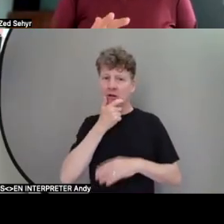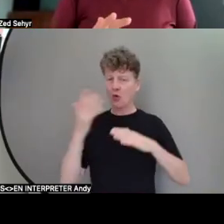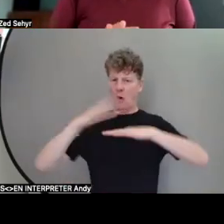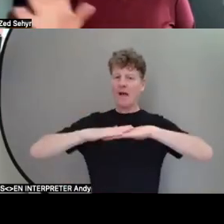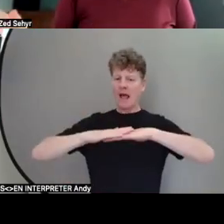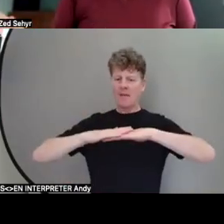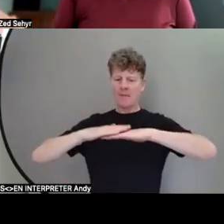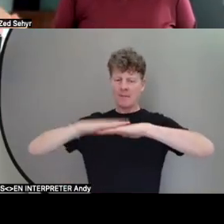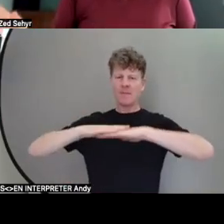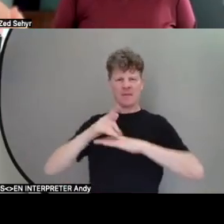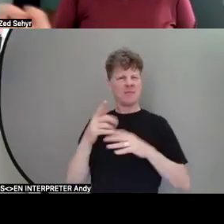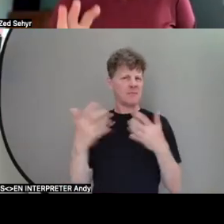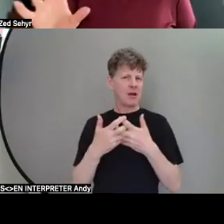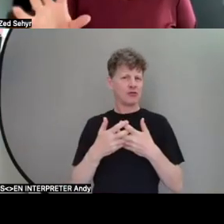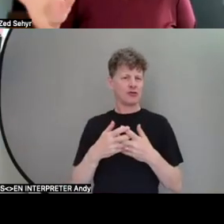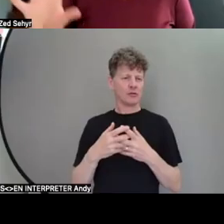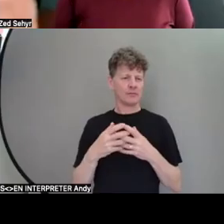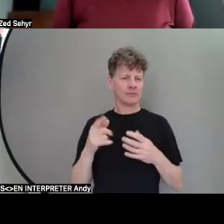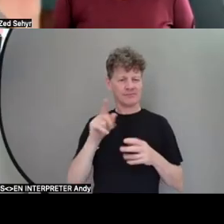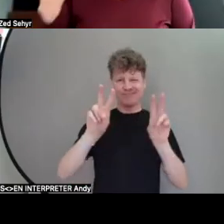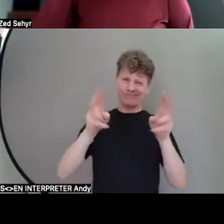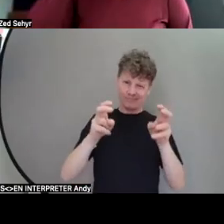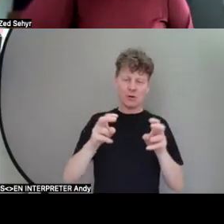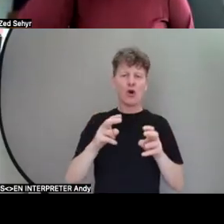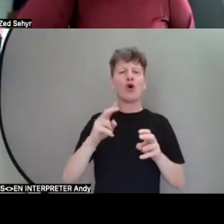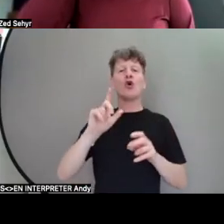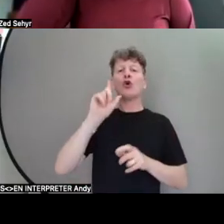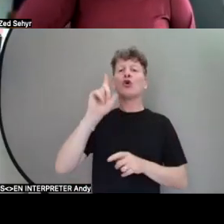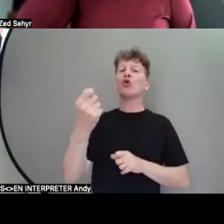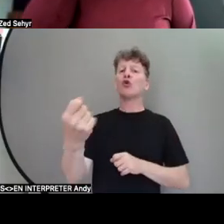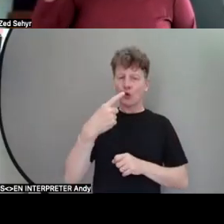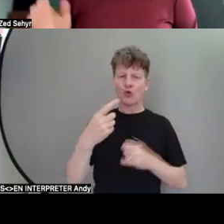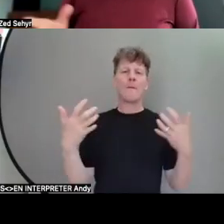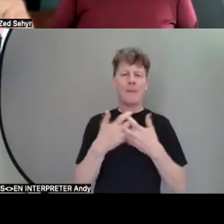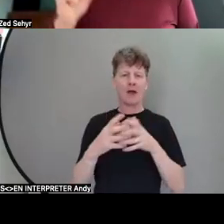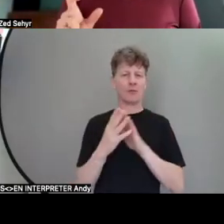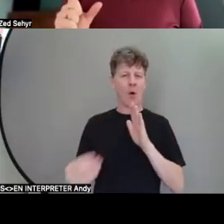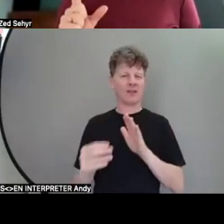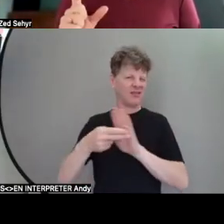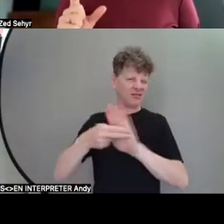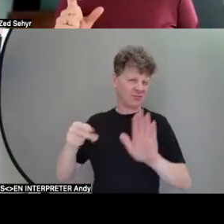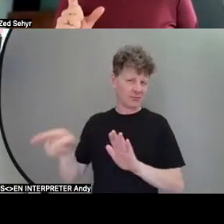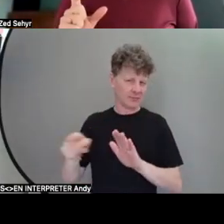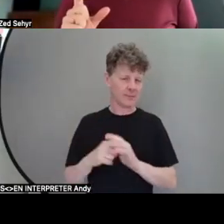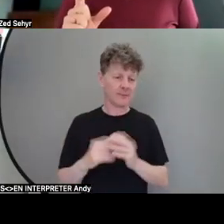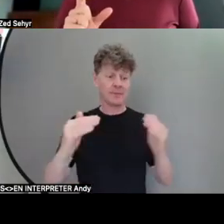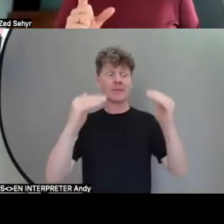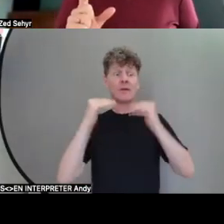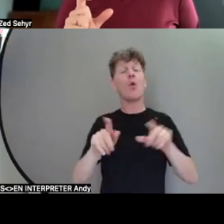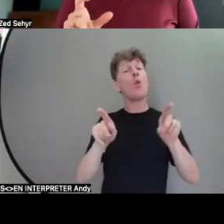this the ASL cue, the cue matched models. But then we also built a slightly